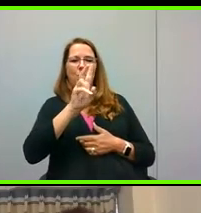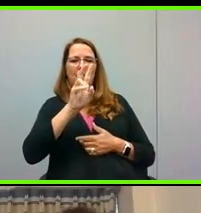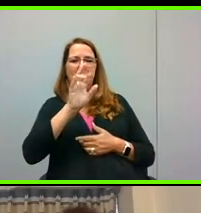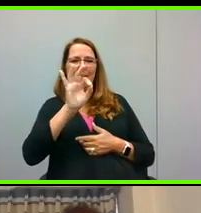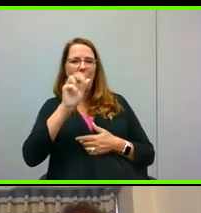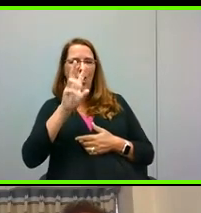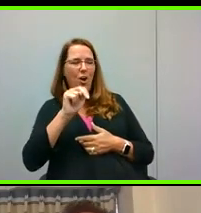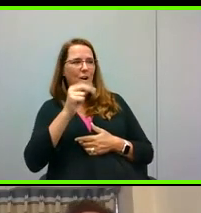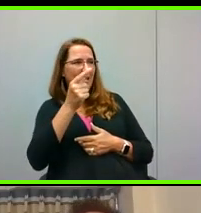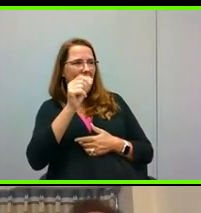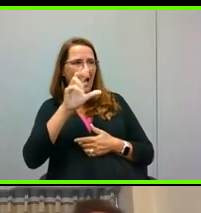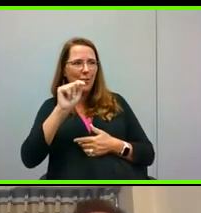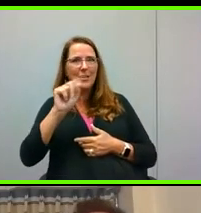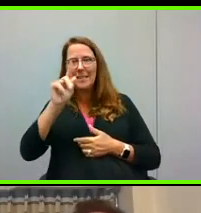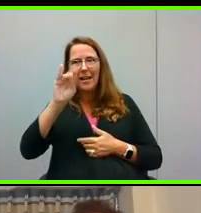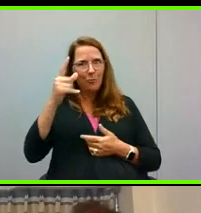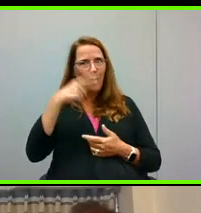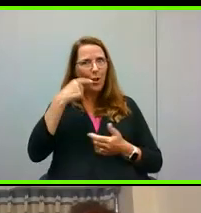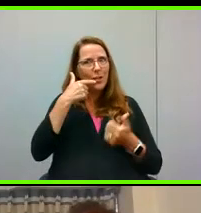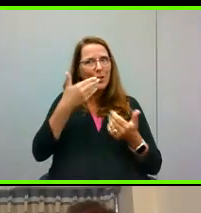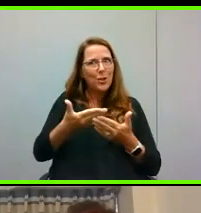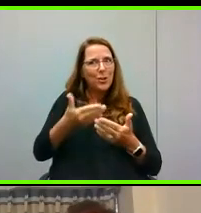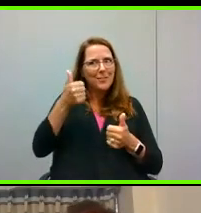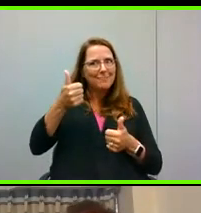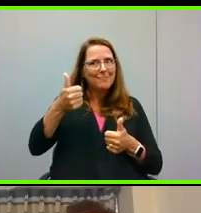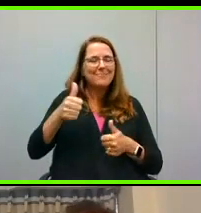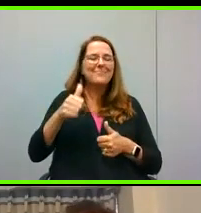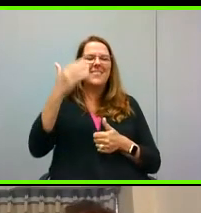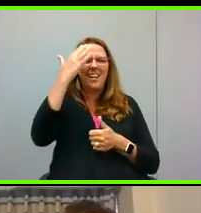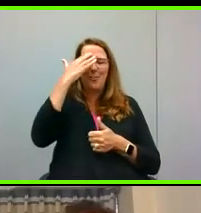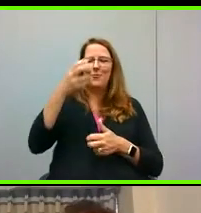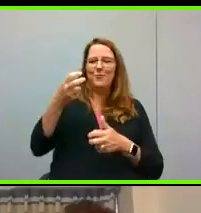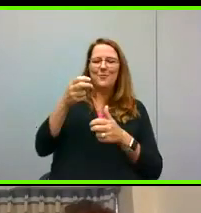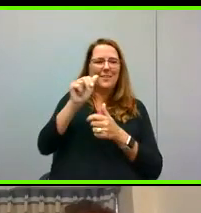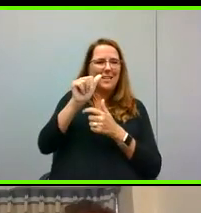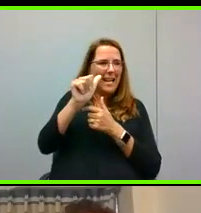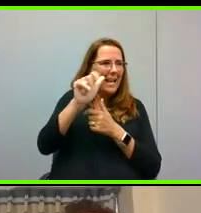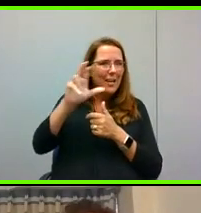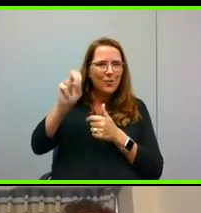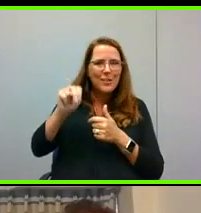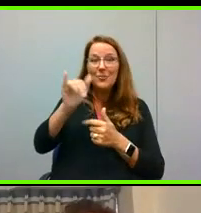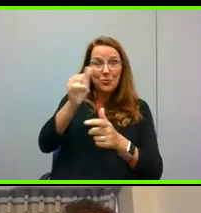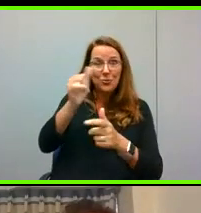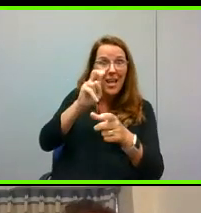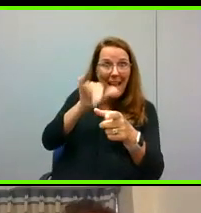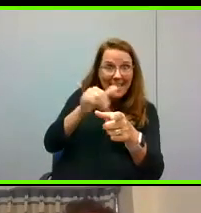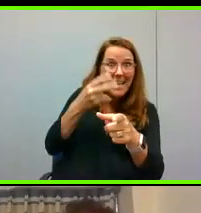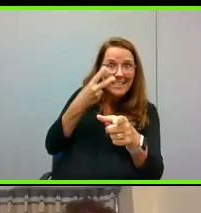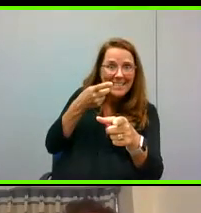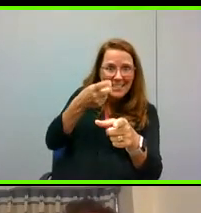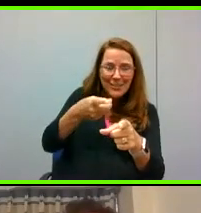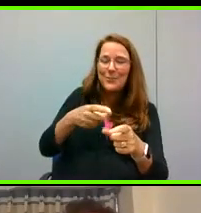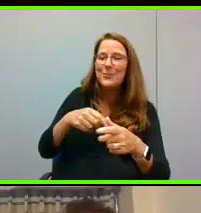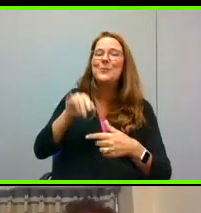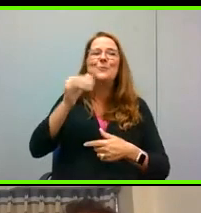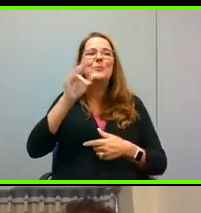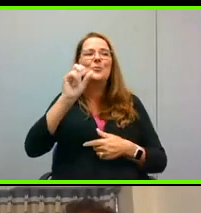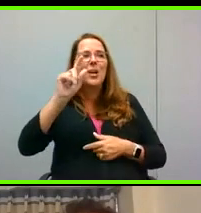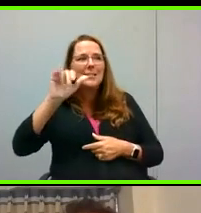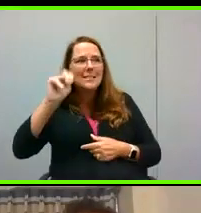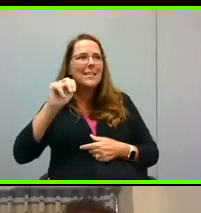buddy. I know you've got a tough Aaron. Good to see you. Jenny, I see you. Justin. Hi, Dee